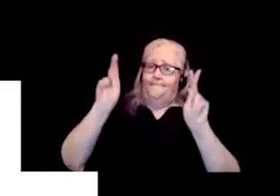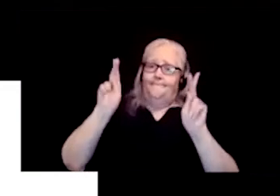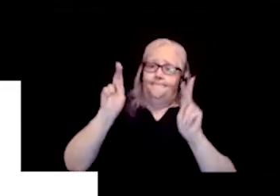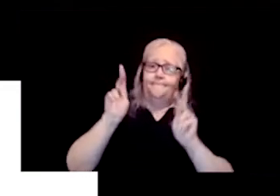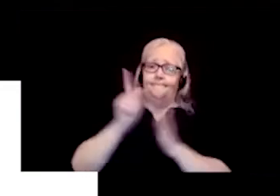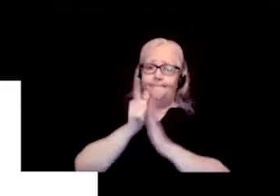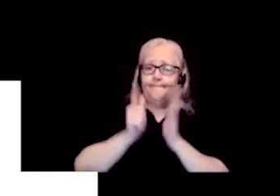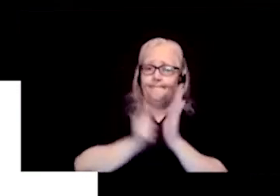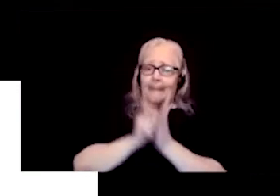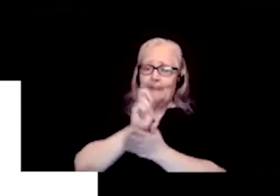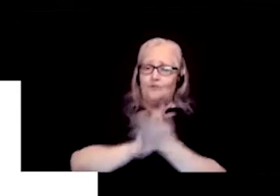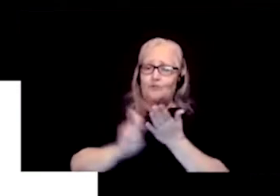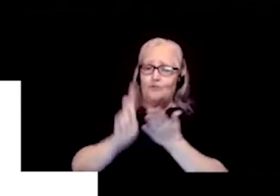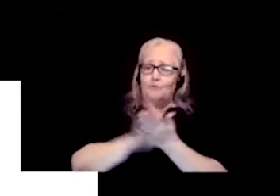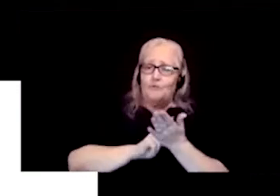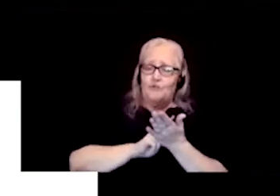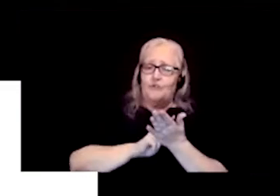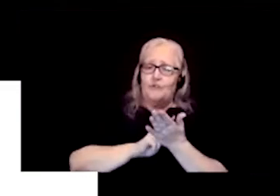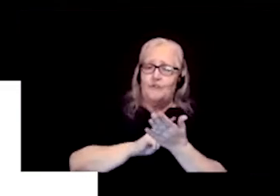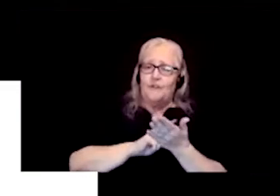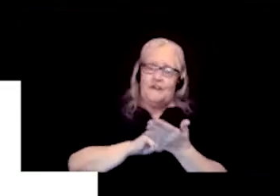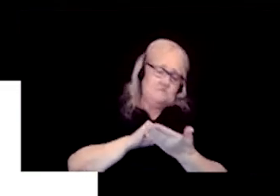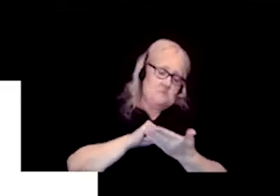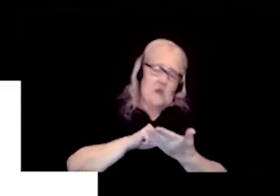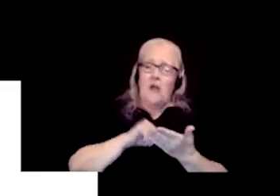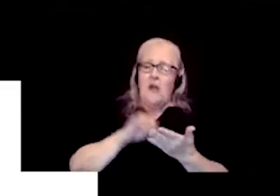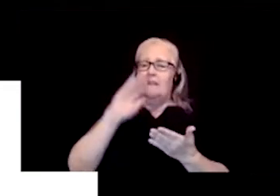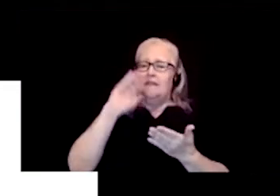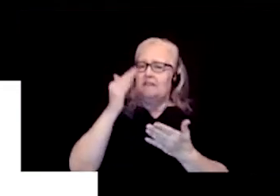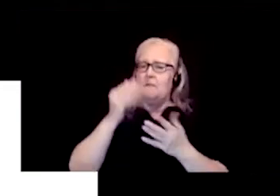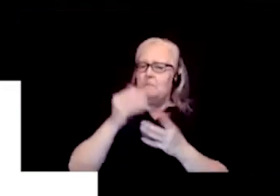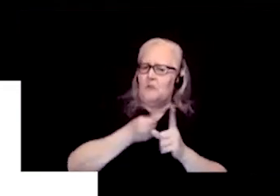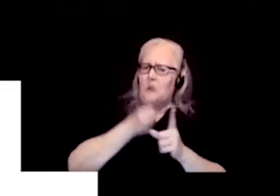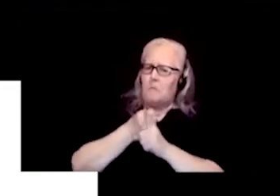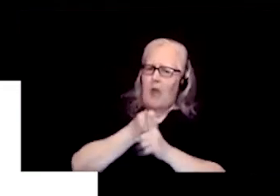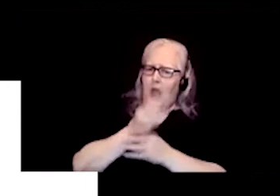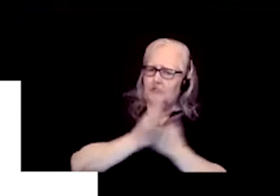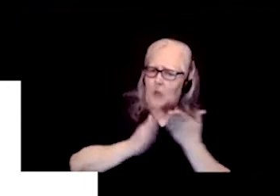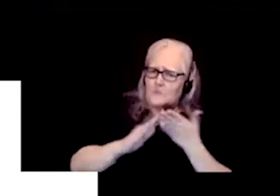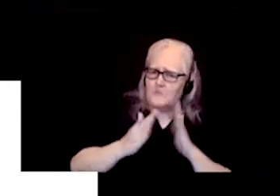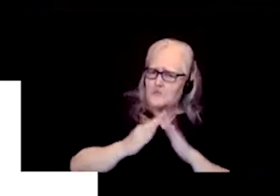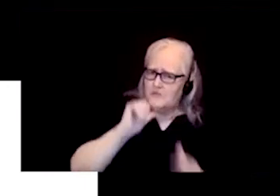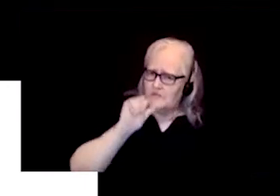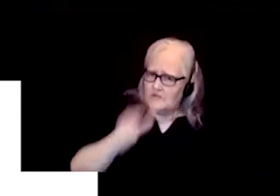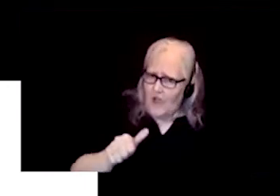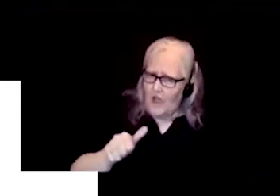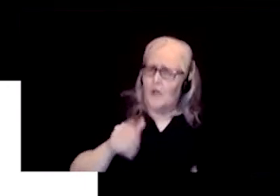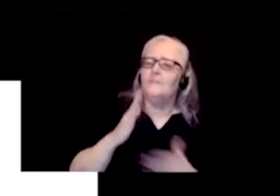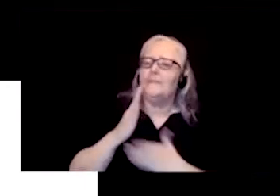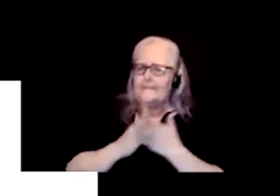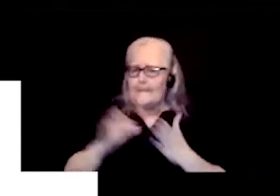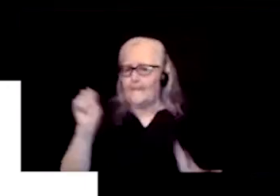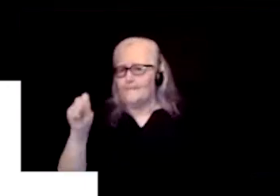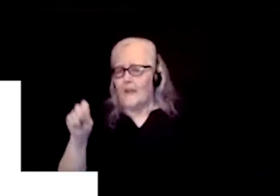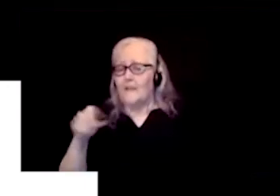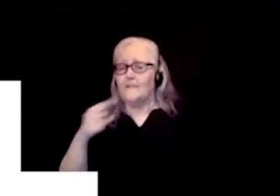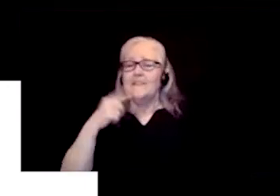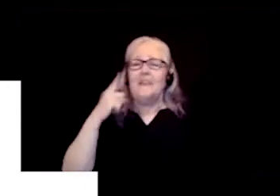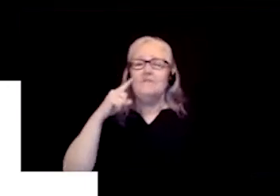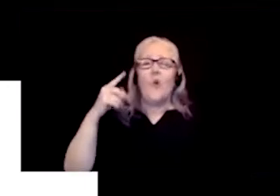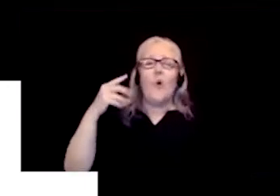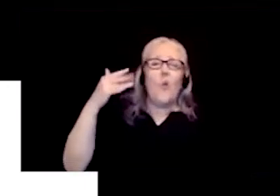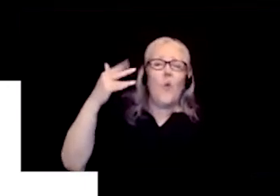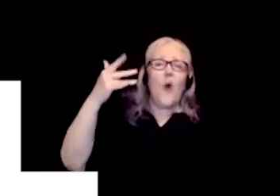cease to significantly impact certain communities, arguing that after a certain amount of time, it doesn't matter anymore.